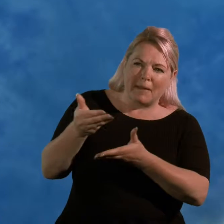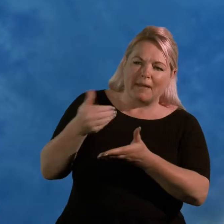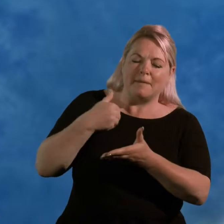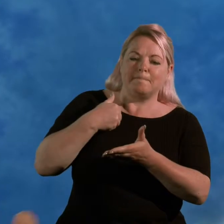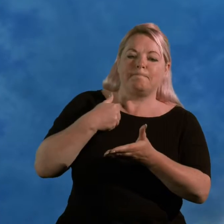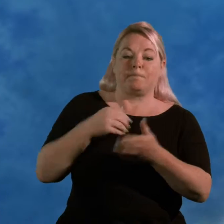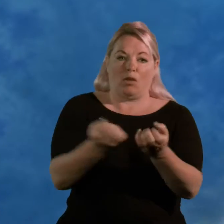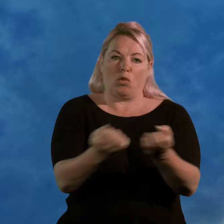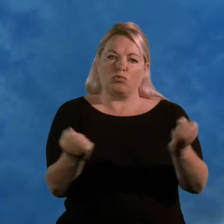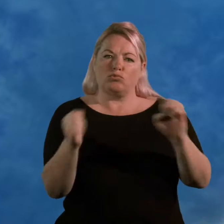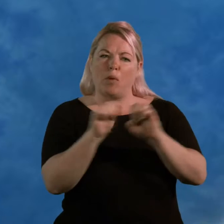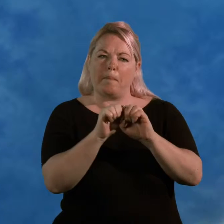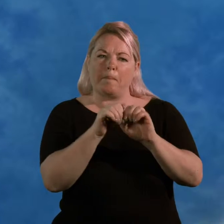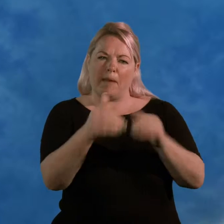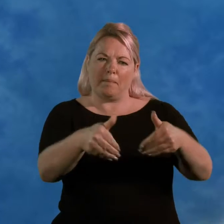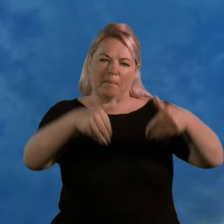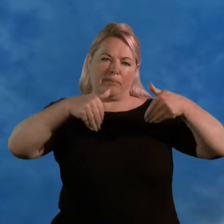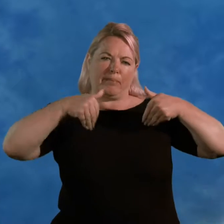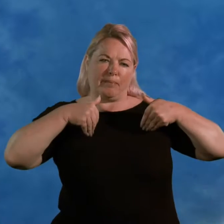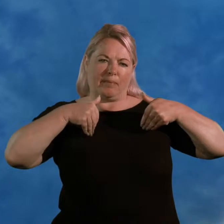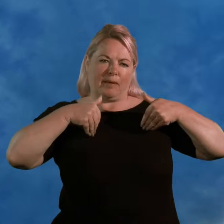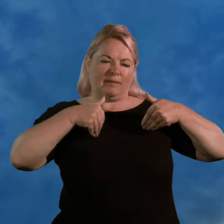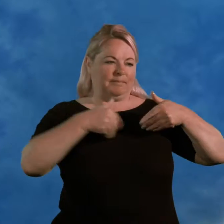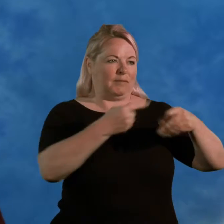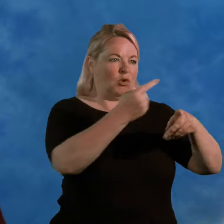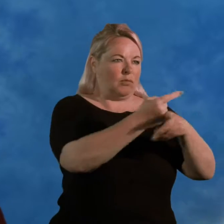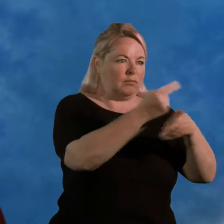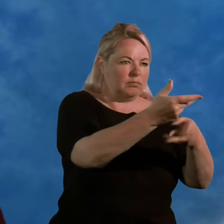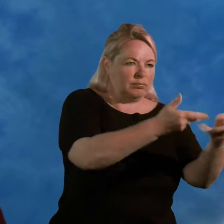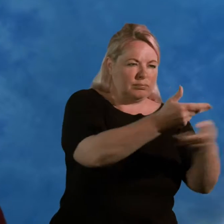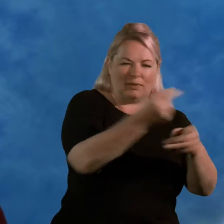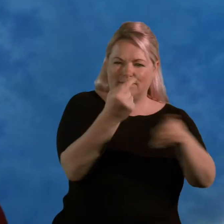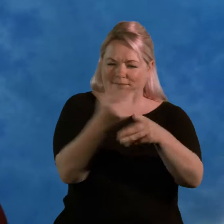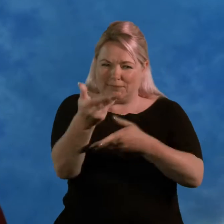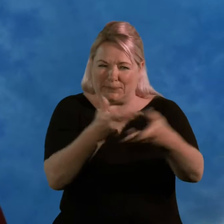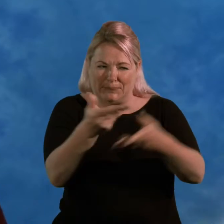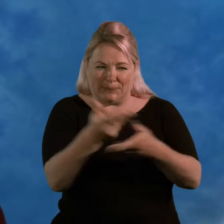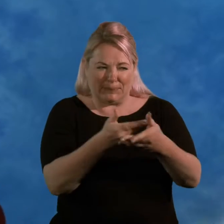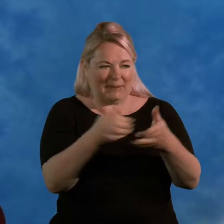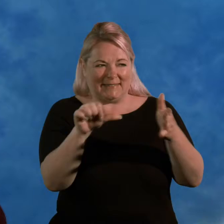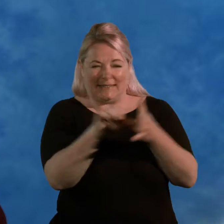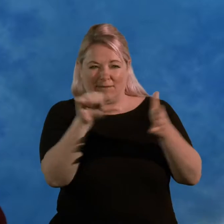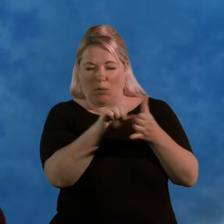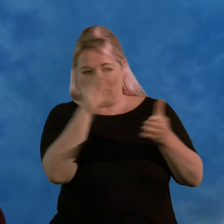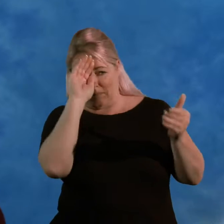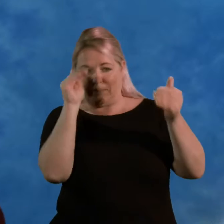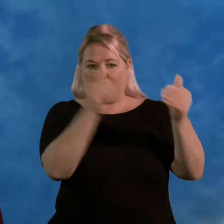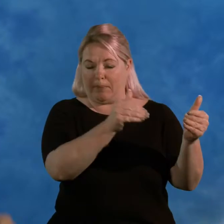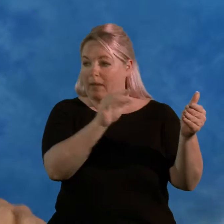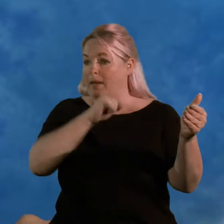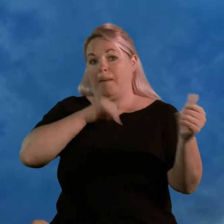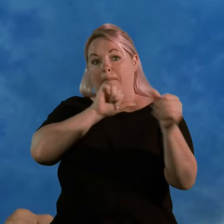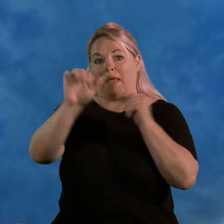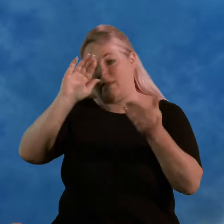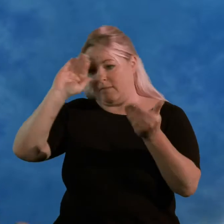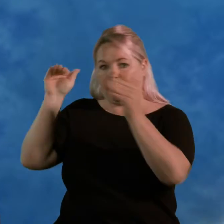I moved to the fringes of the group so that I didn't have too many other conversations, competing conversations, and